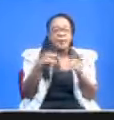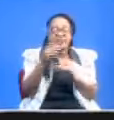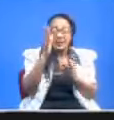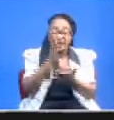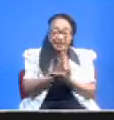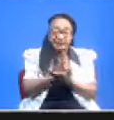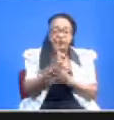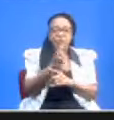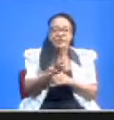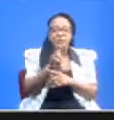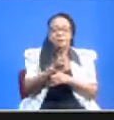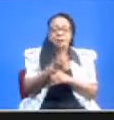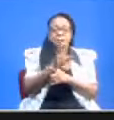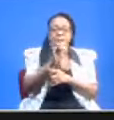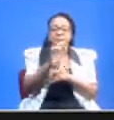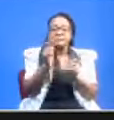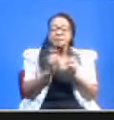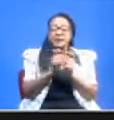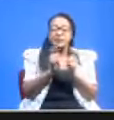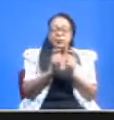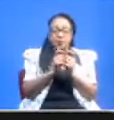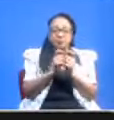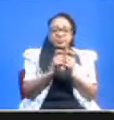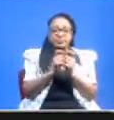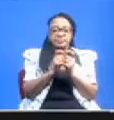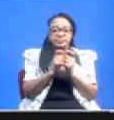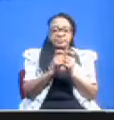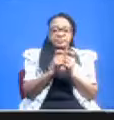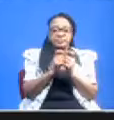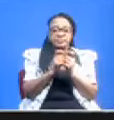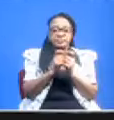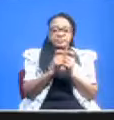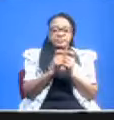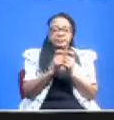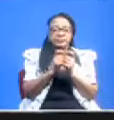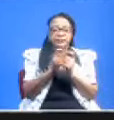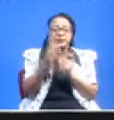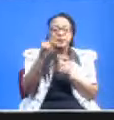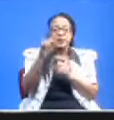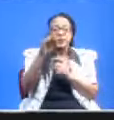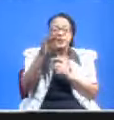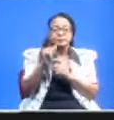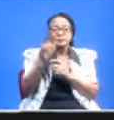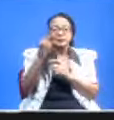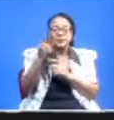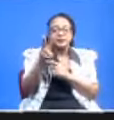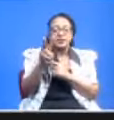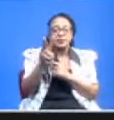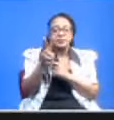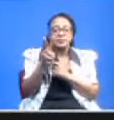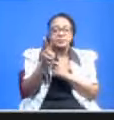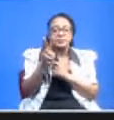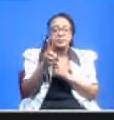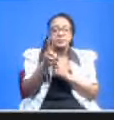for the victims is a painful and grim one. Gina Kirori, NTV.